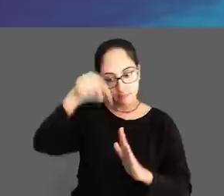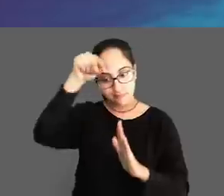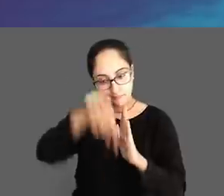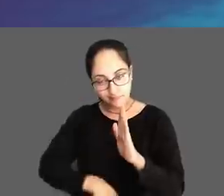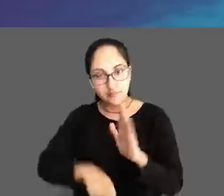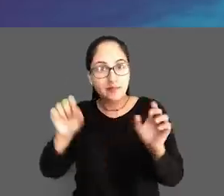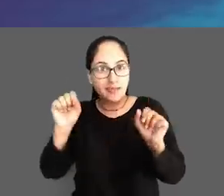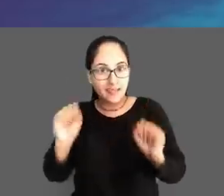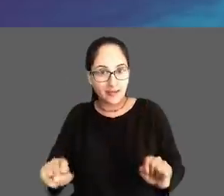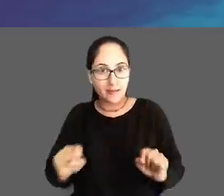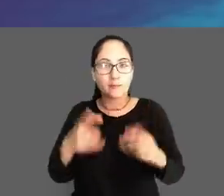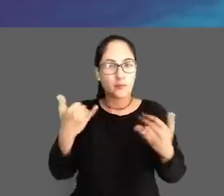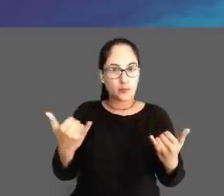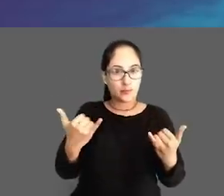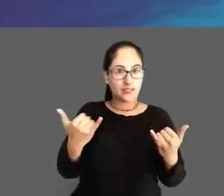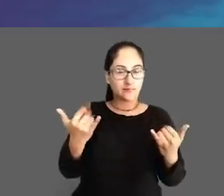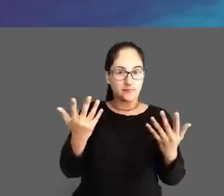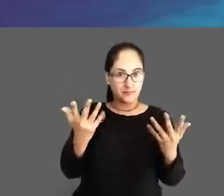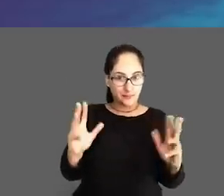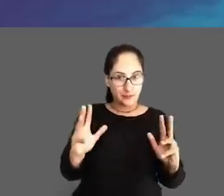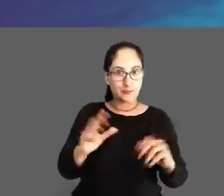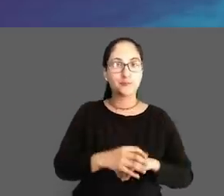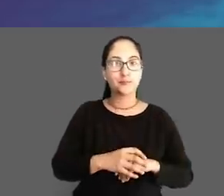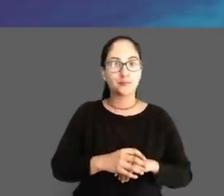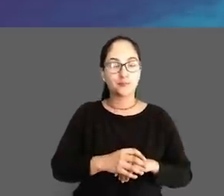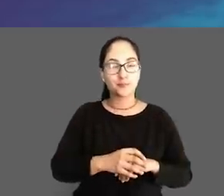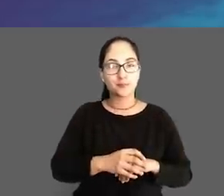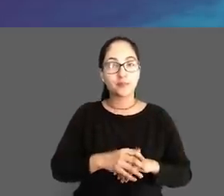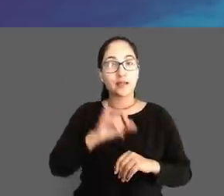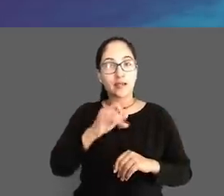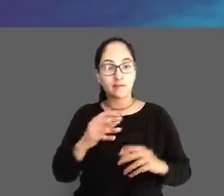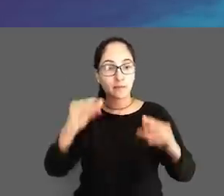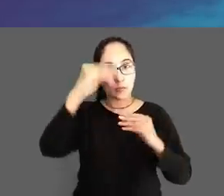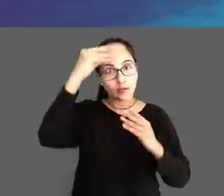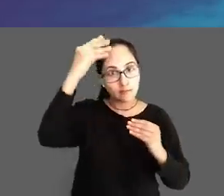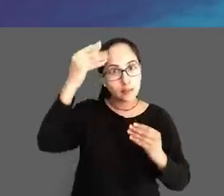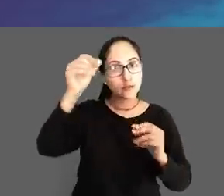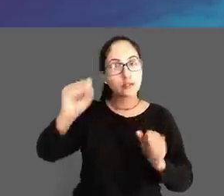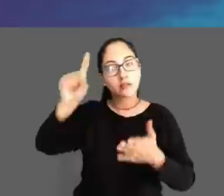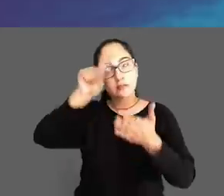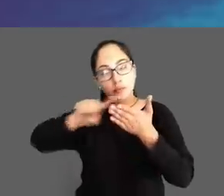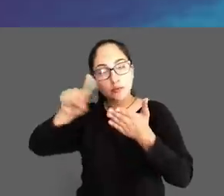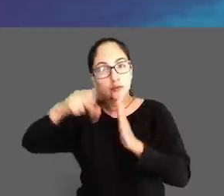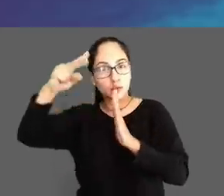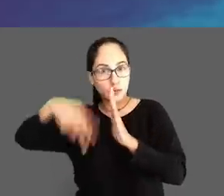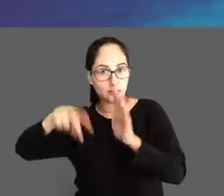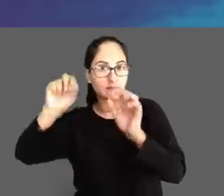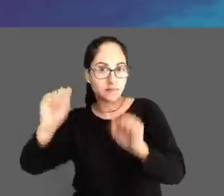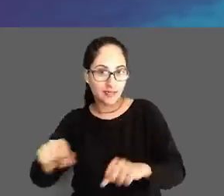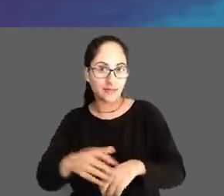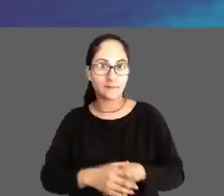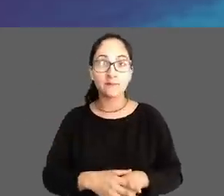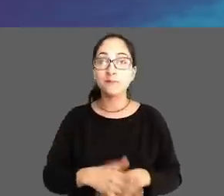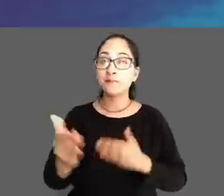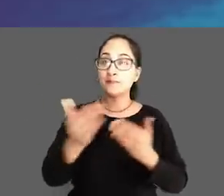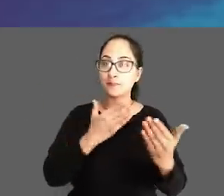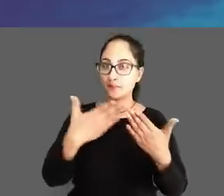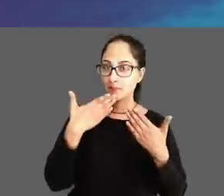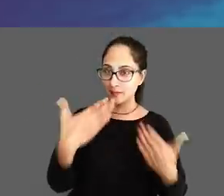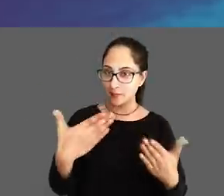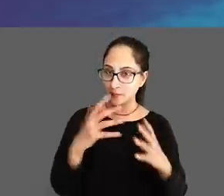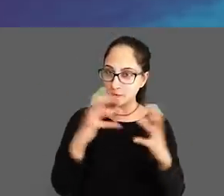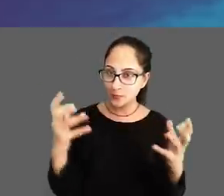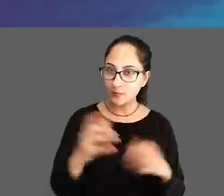there's so many resources available for us to continue our learning journey. And so thank you so much.